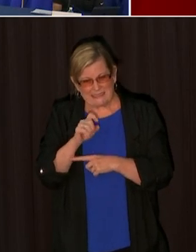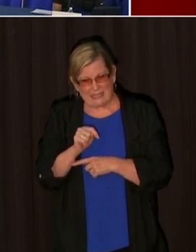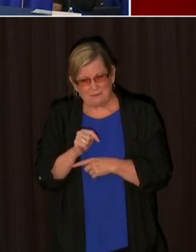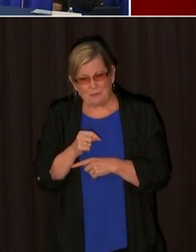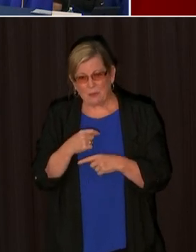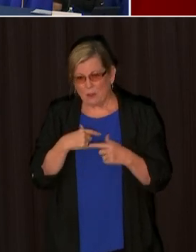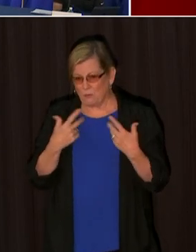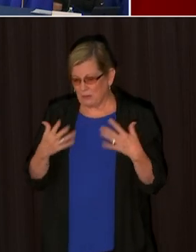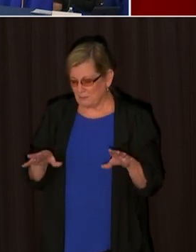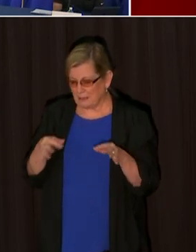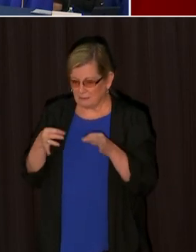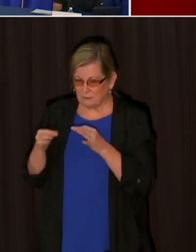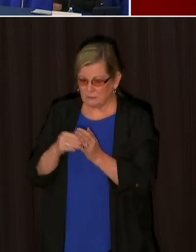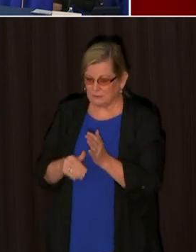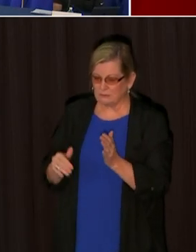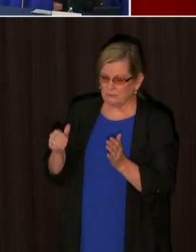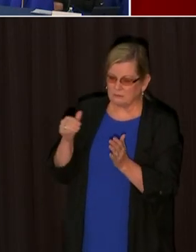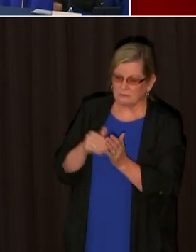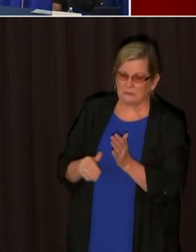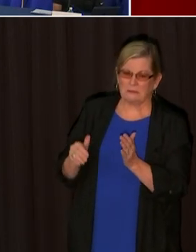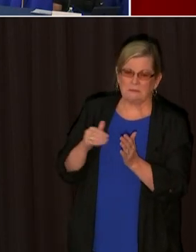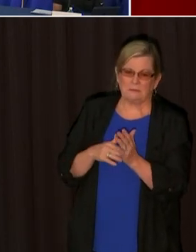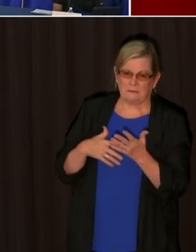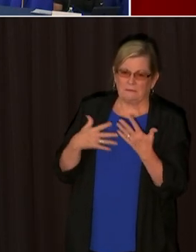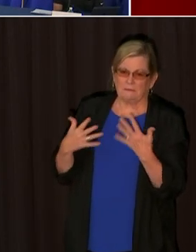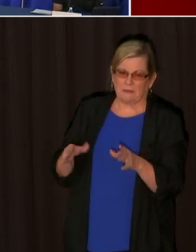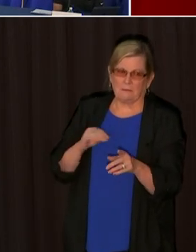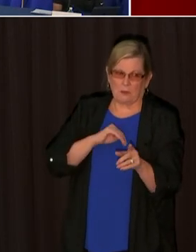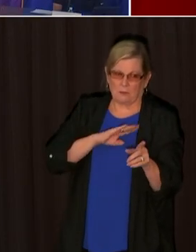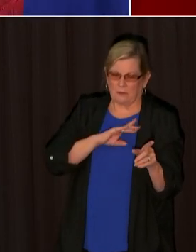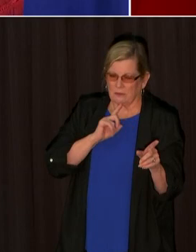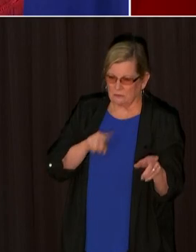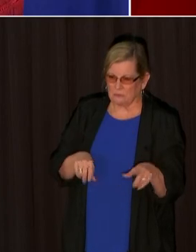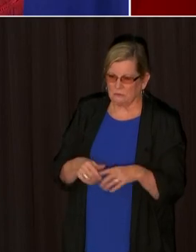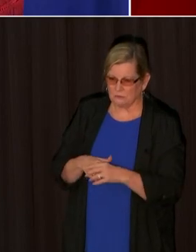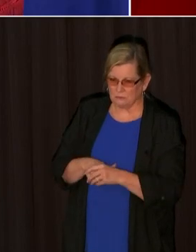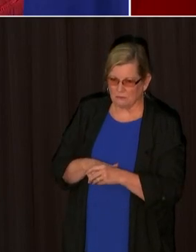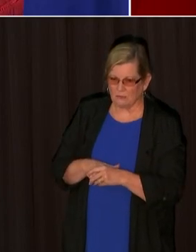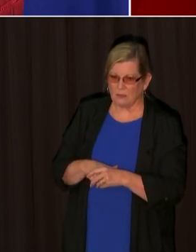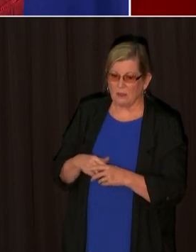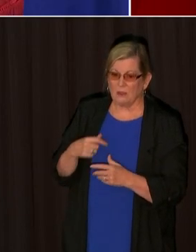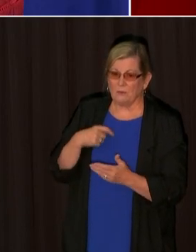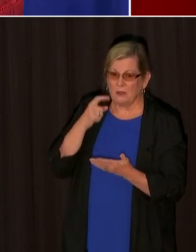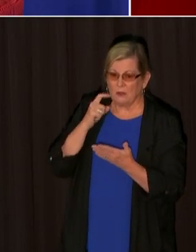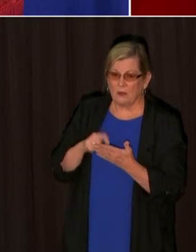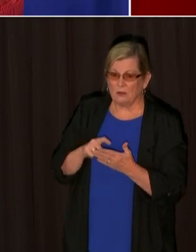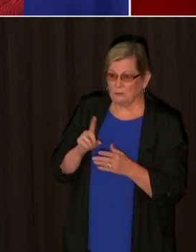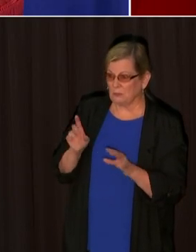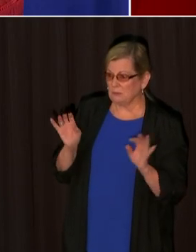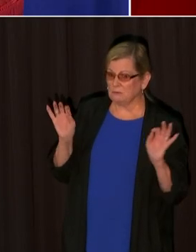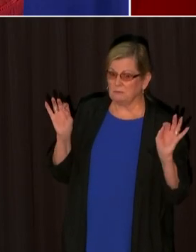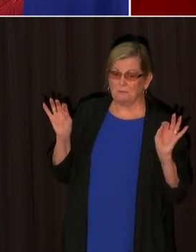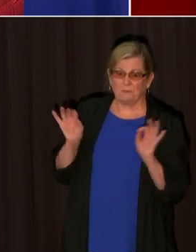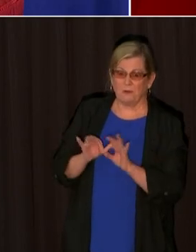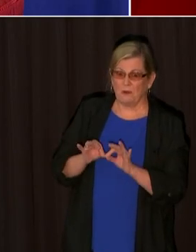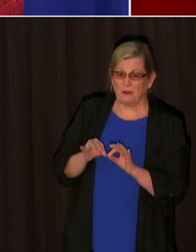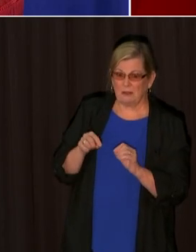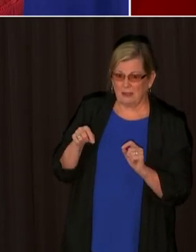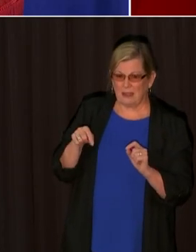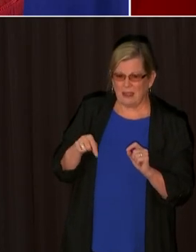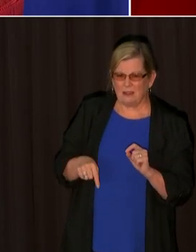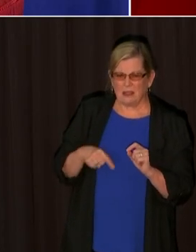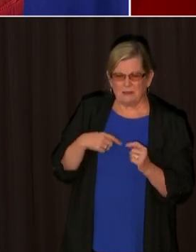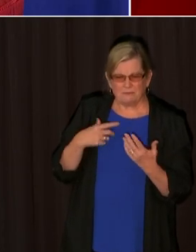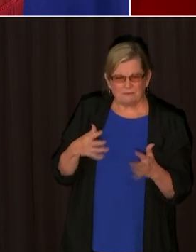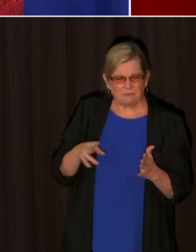number of times, but let me just say, I think what's really important with this is that this is an I read something